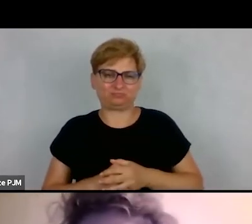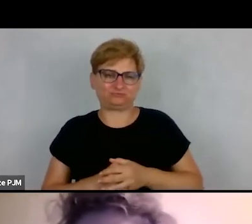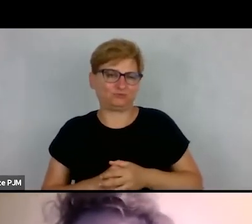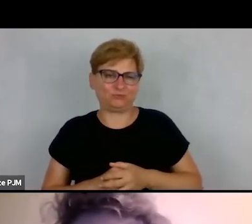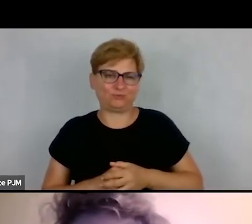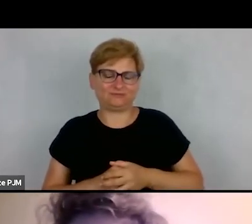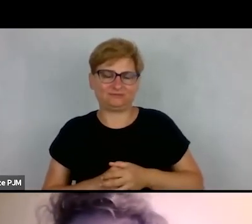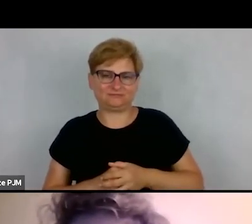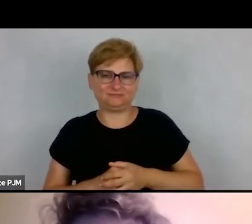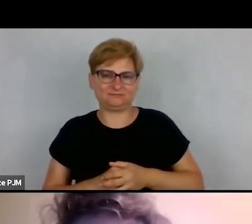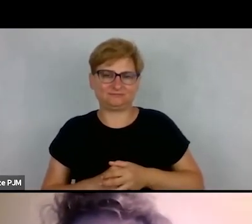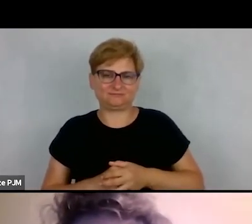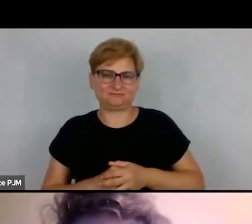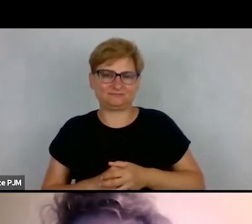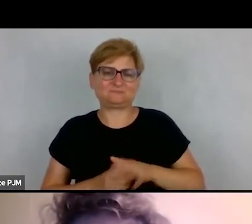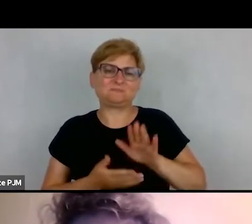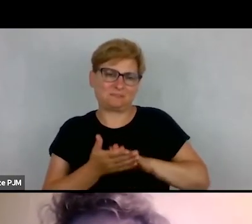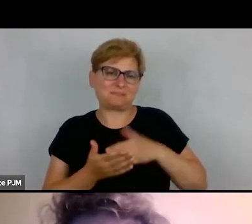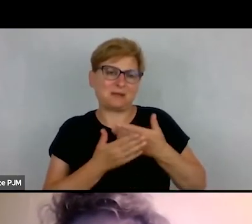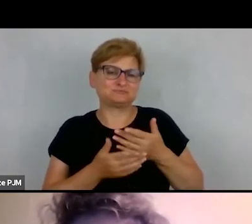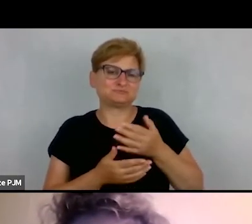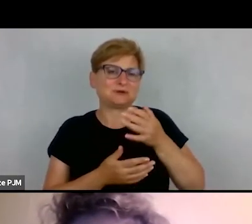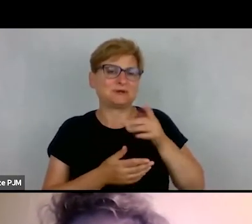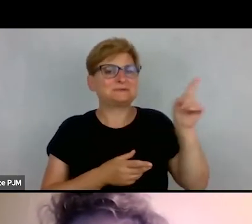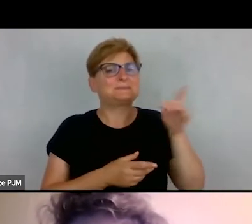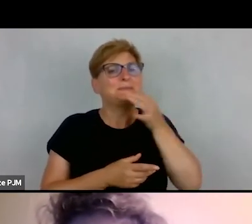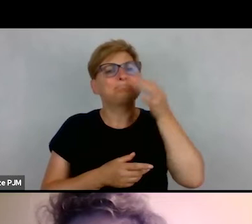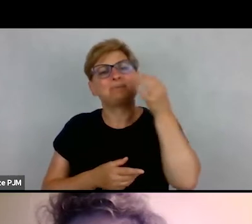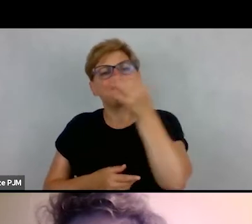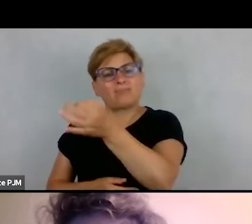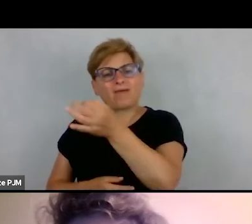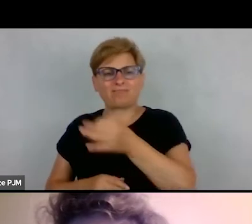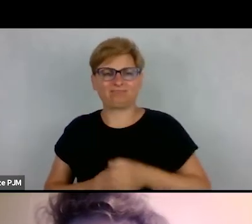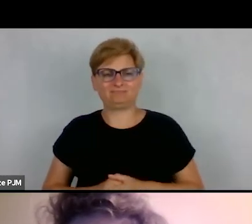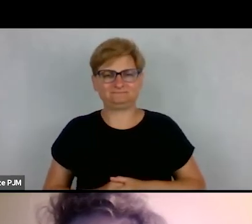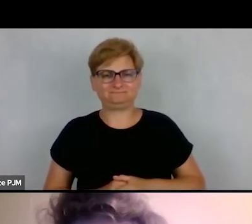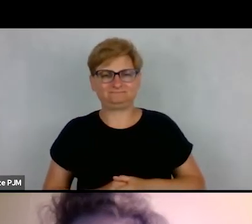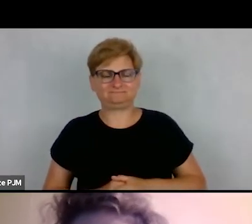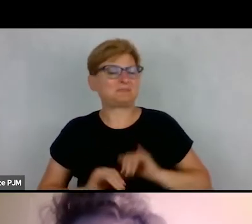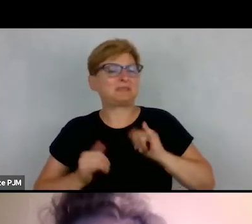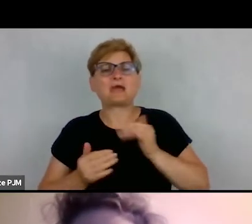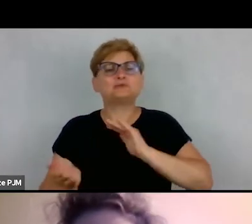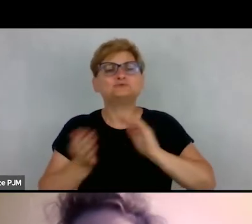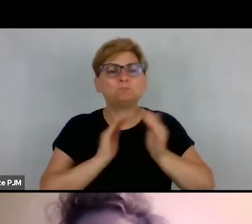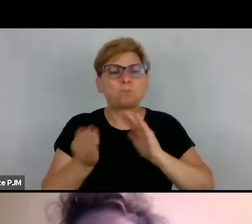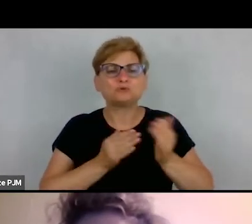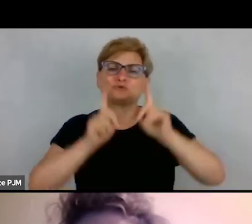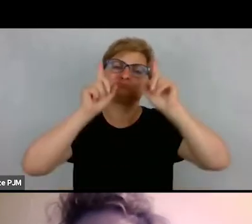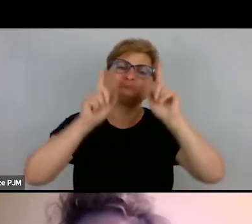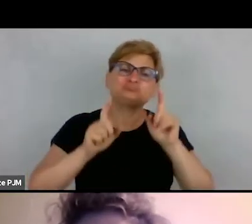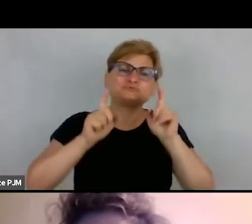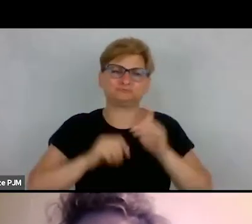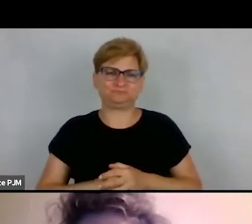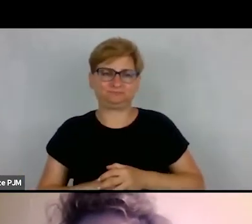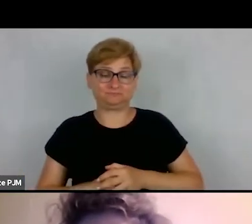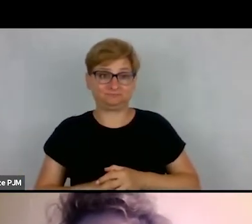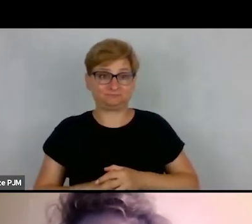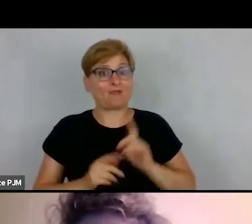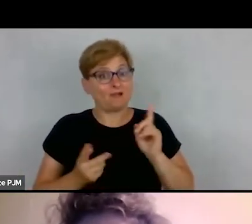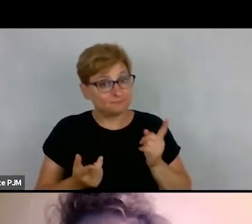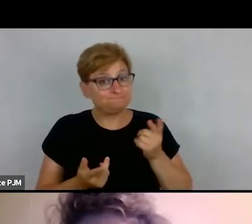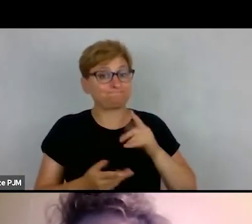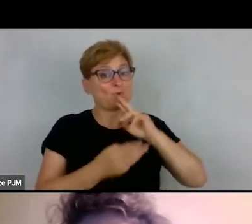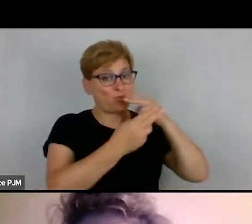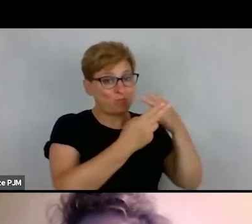pencil. Yeah. I mean, we worked through progressive organizations. So we would pull together